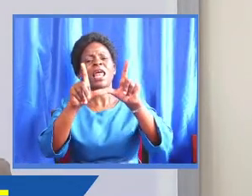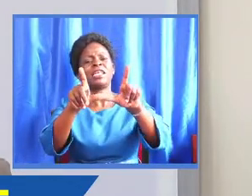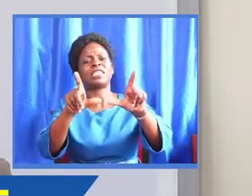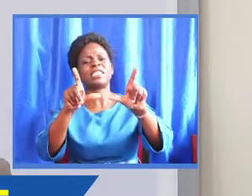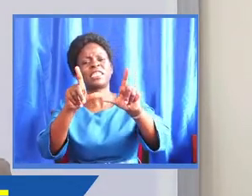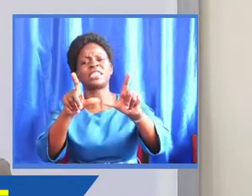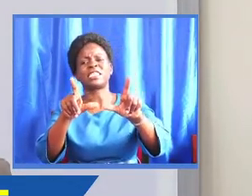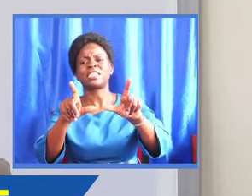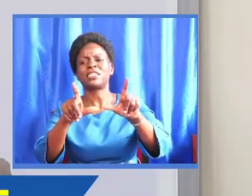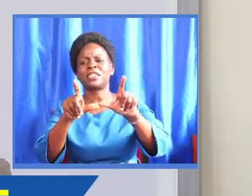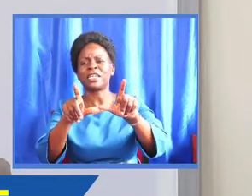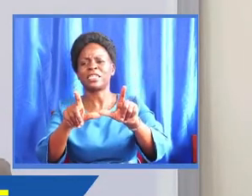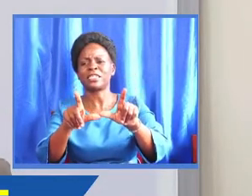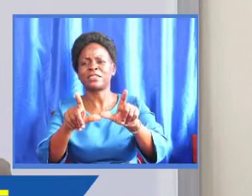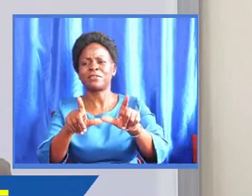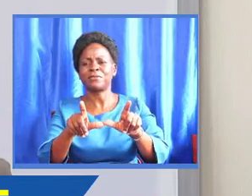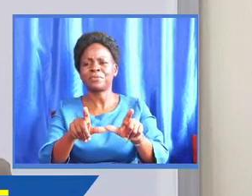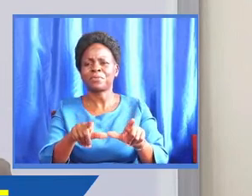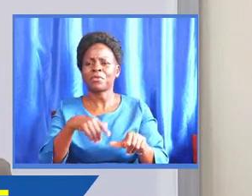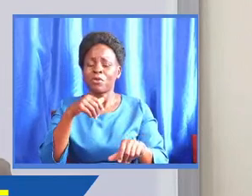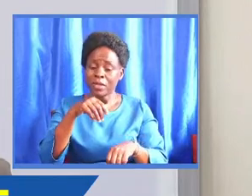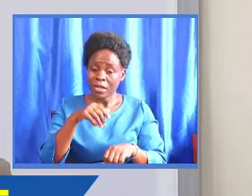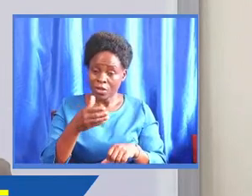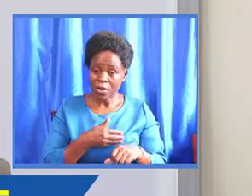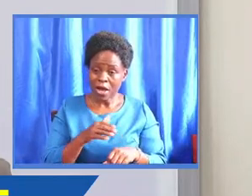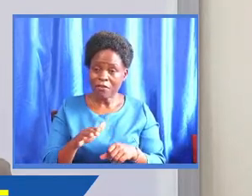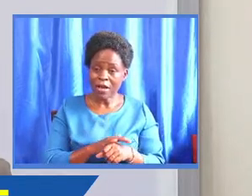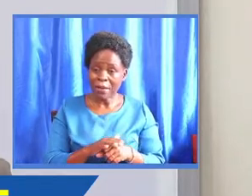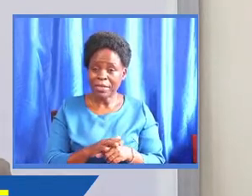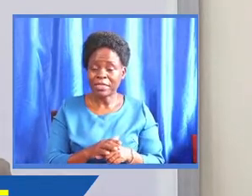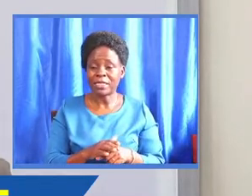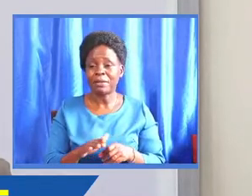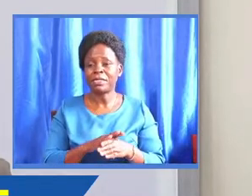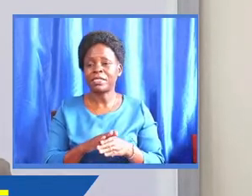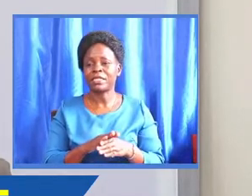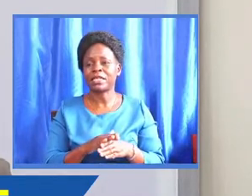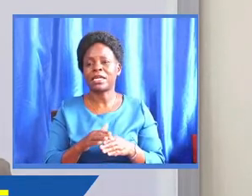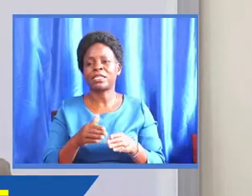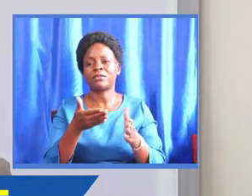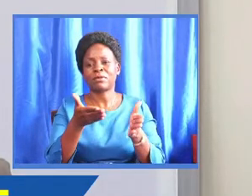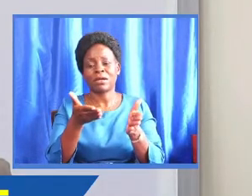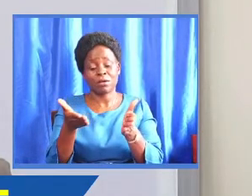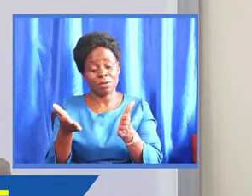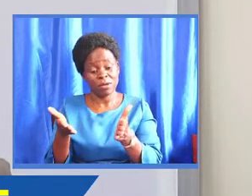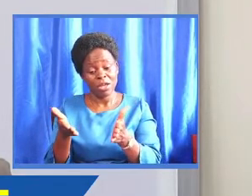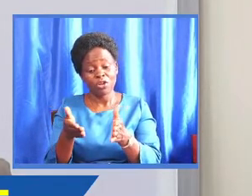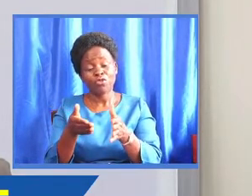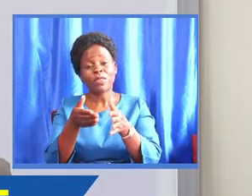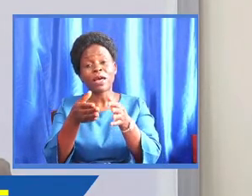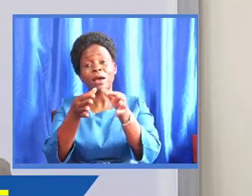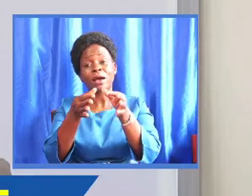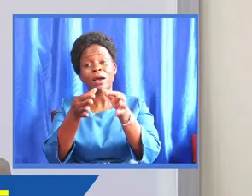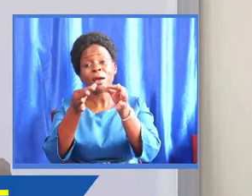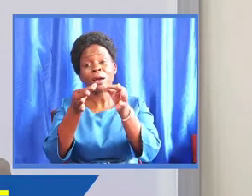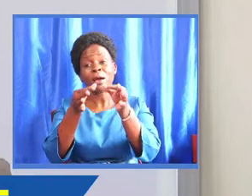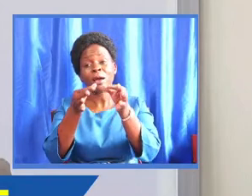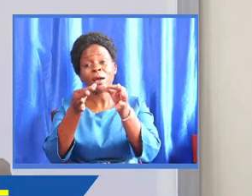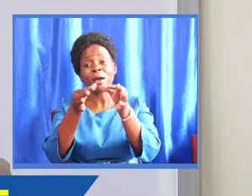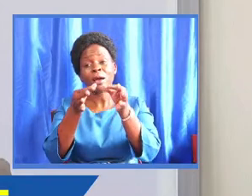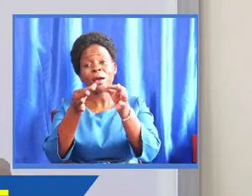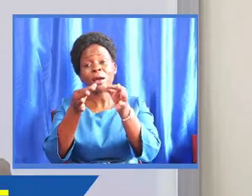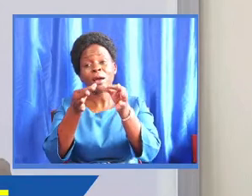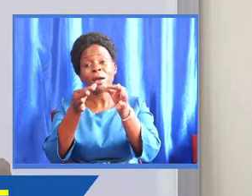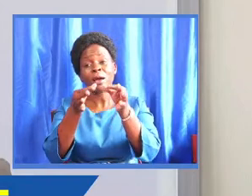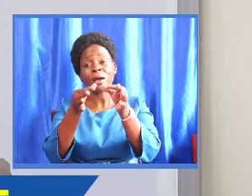whether you are actually making business or not. This is a rate that is applicable to that property. Yes.